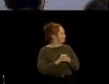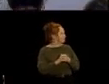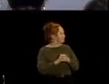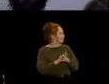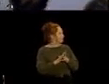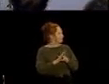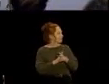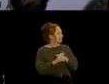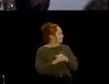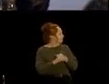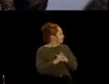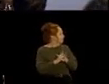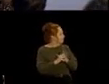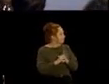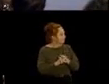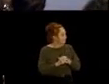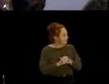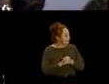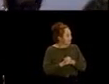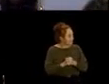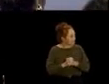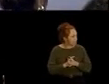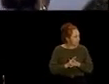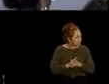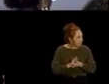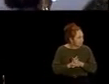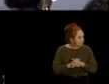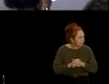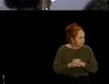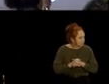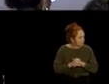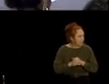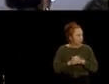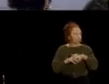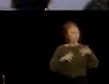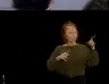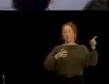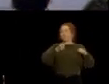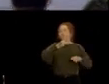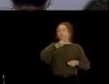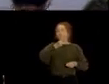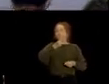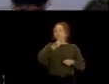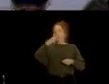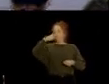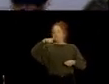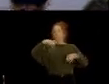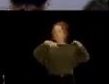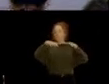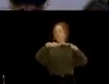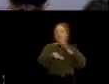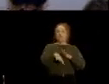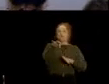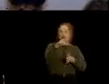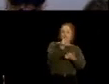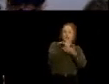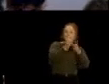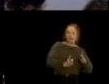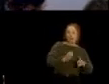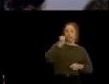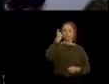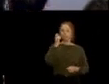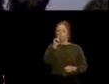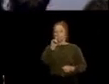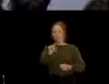I wanted to know if you could speak for a brief second about finding a therapist that understood like disability plus life and how